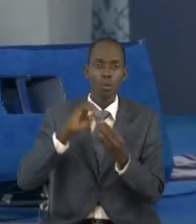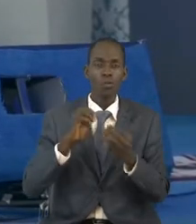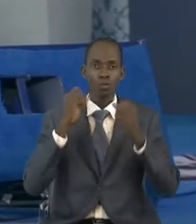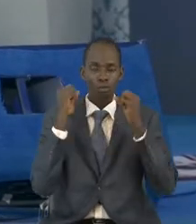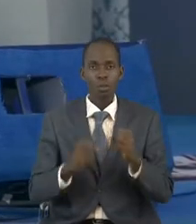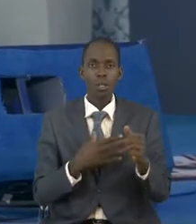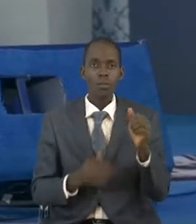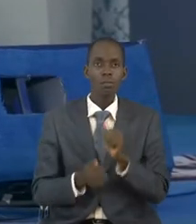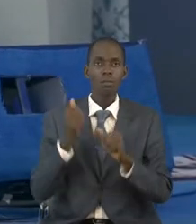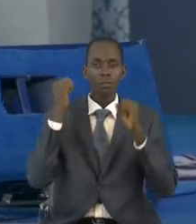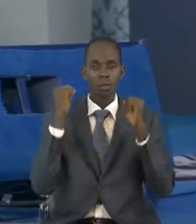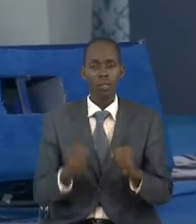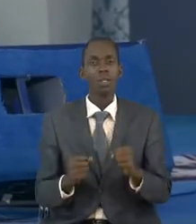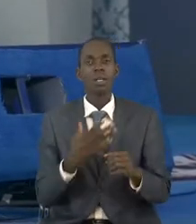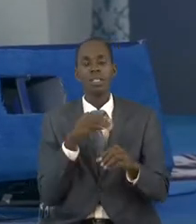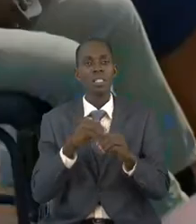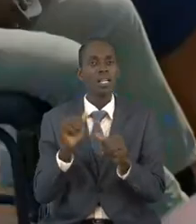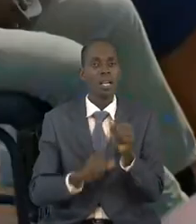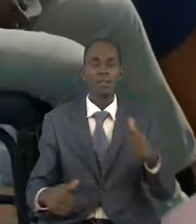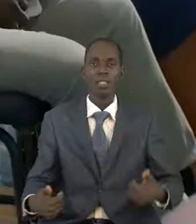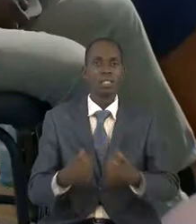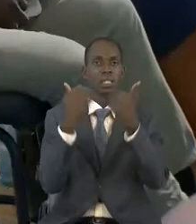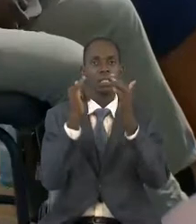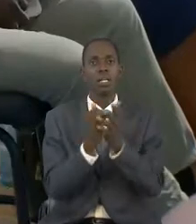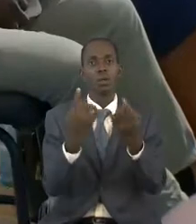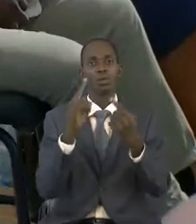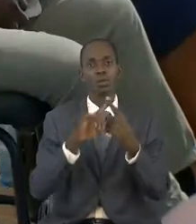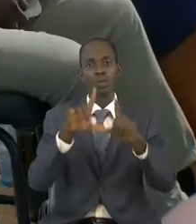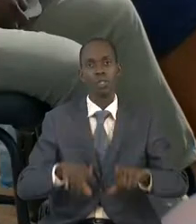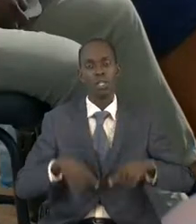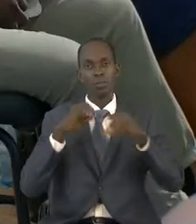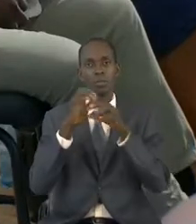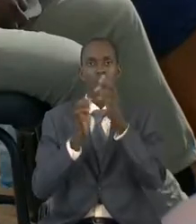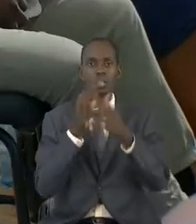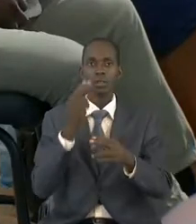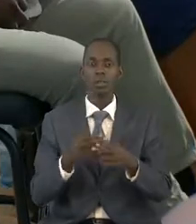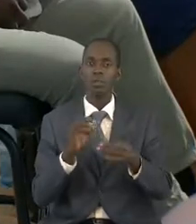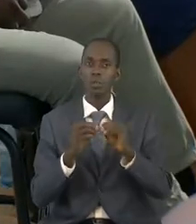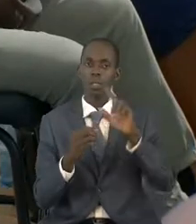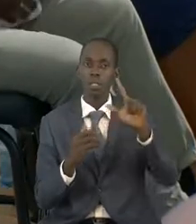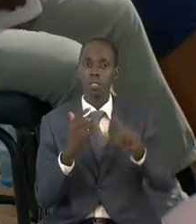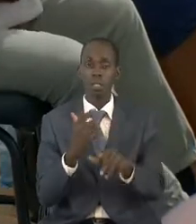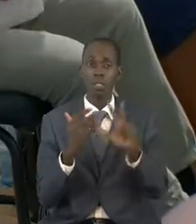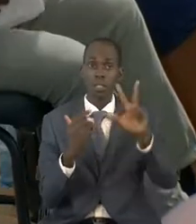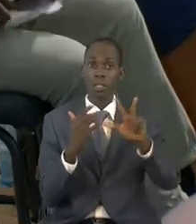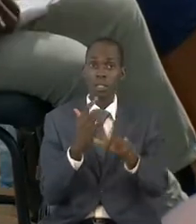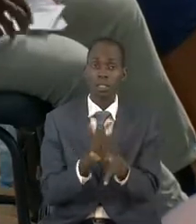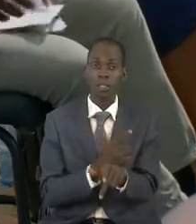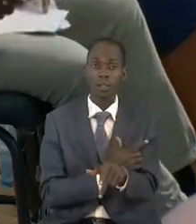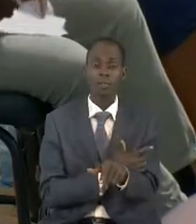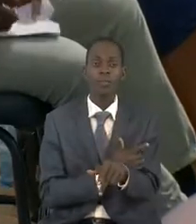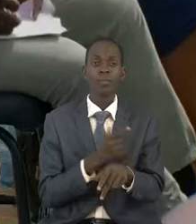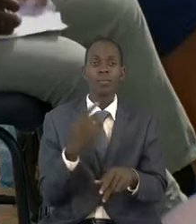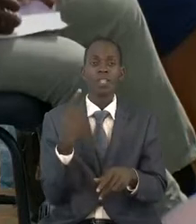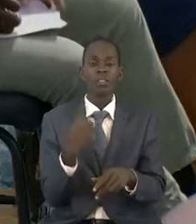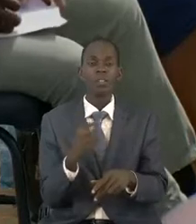that comes in your life in Jesus' name. Number three now is the daily,